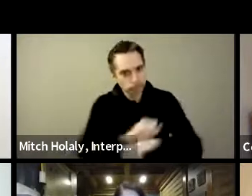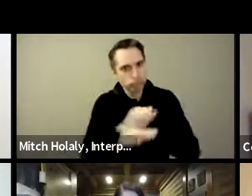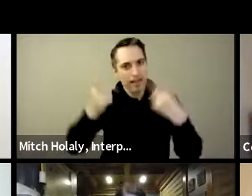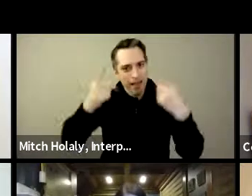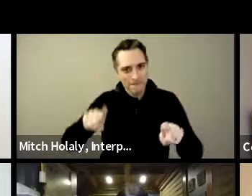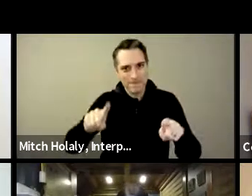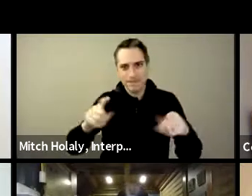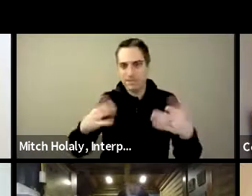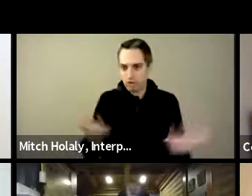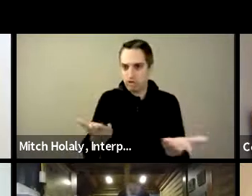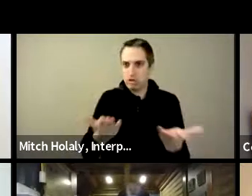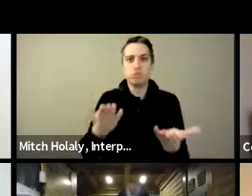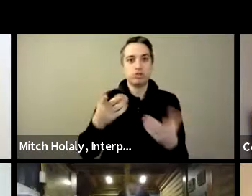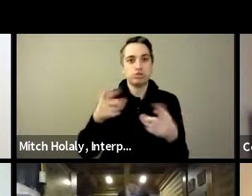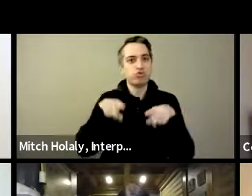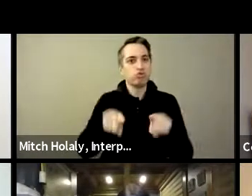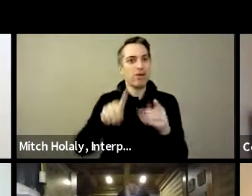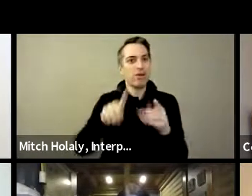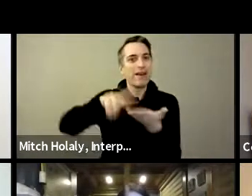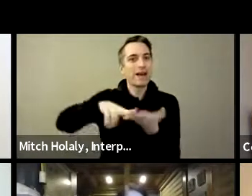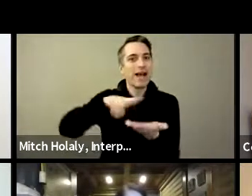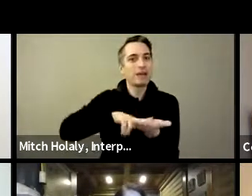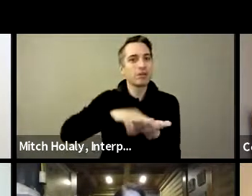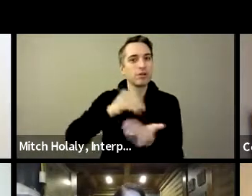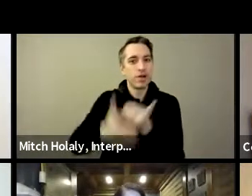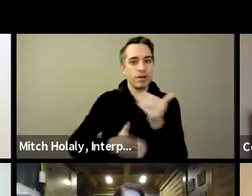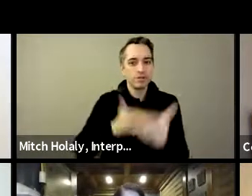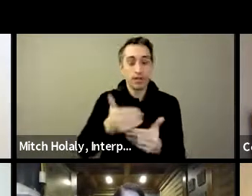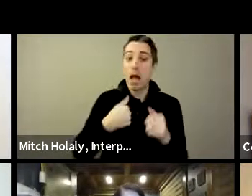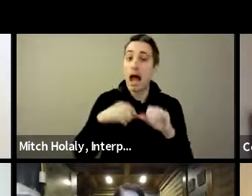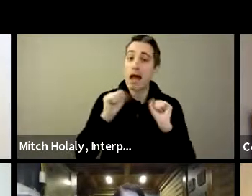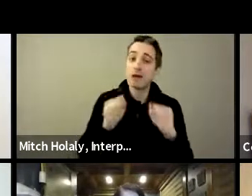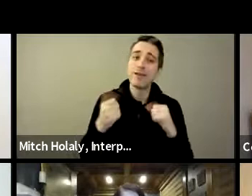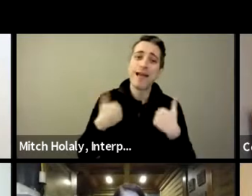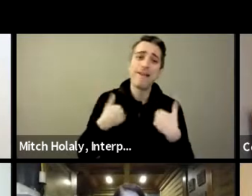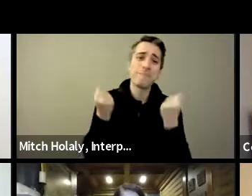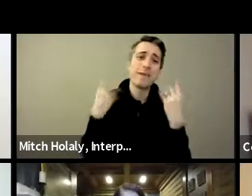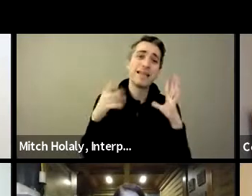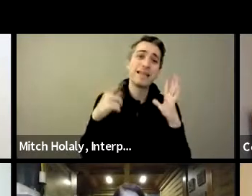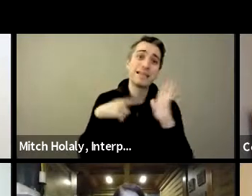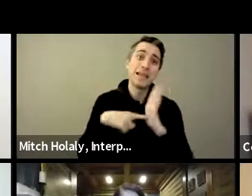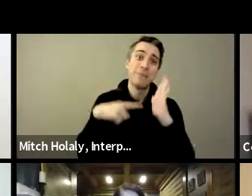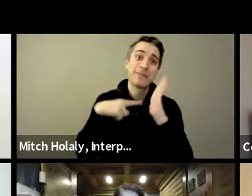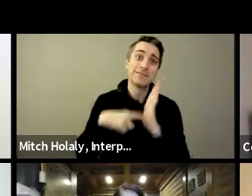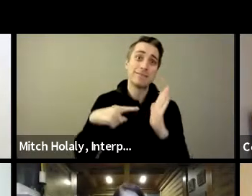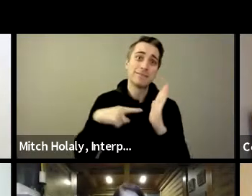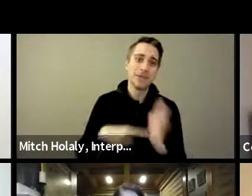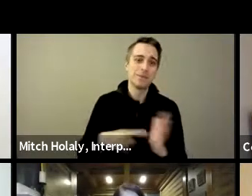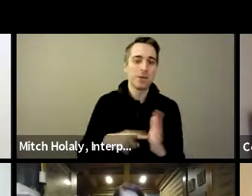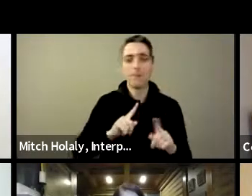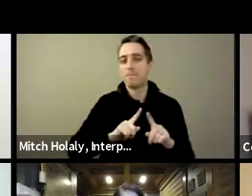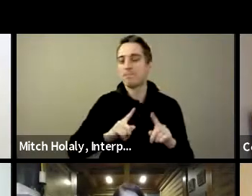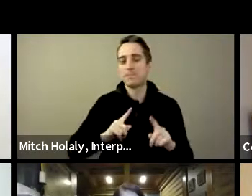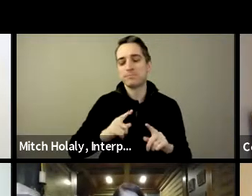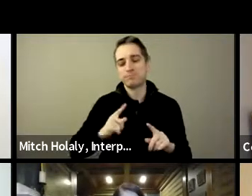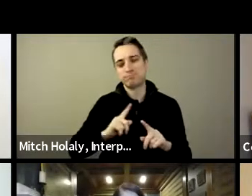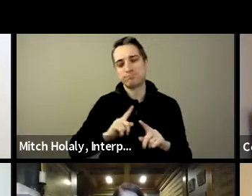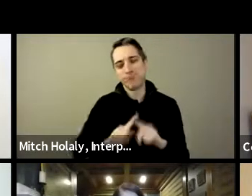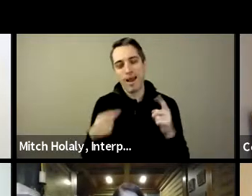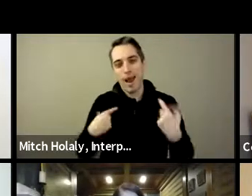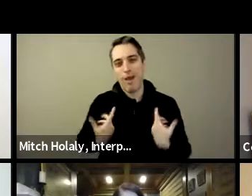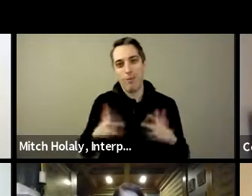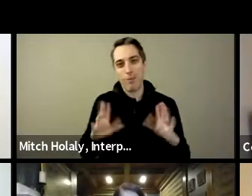this contract process. I could use a lot of different illustrations, but I don't want to get into calling names and